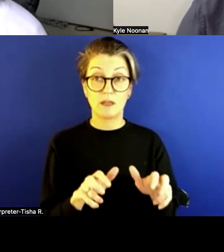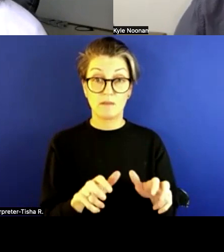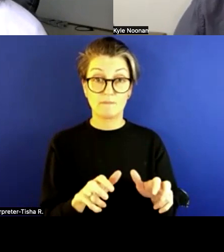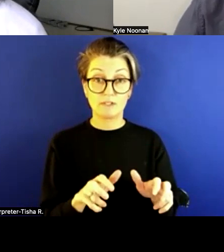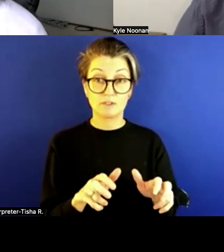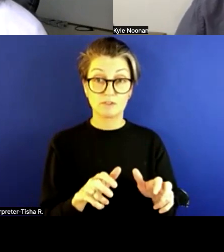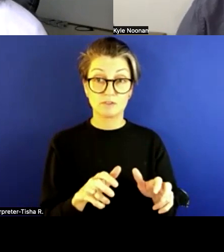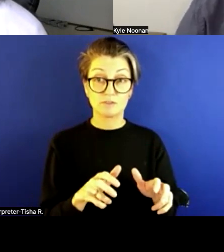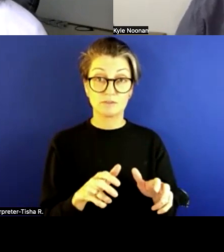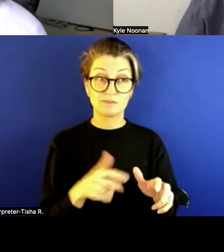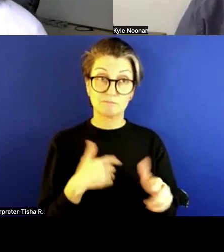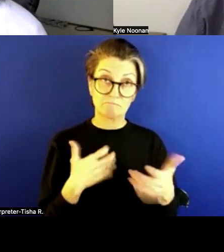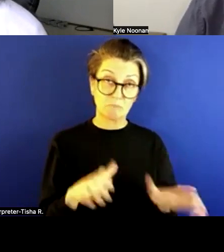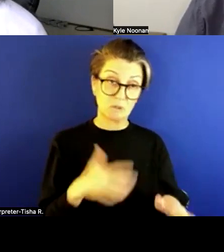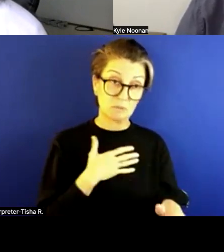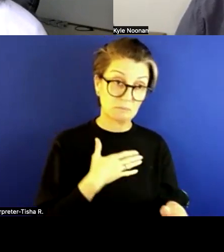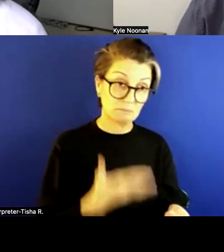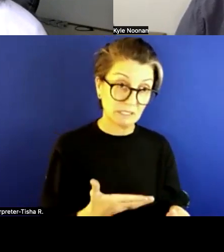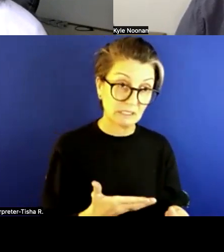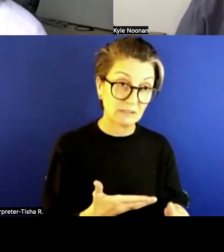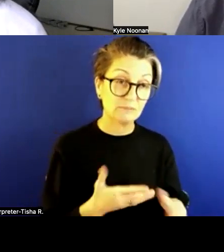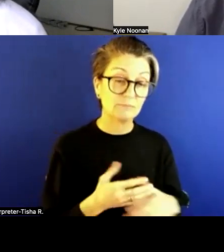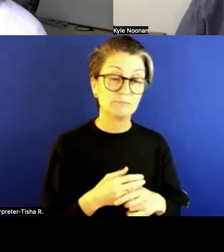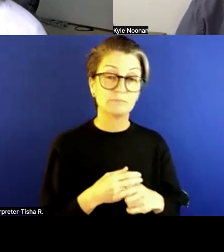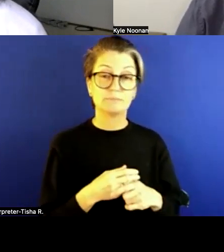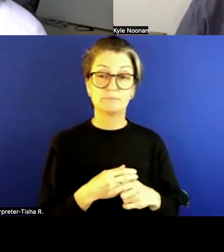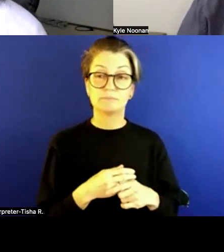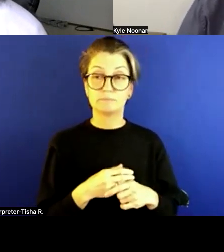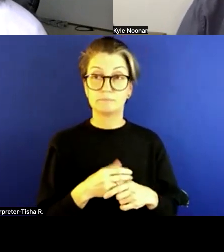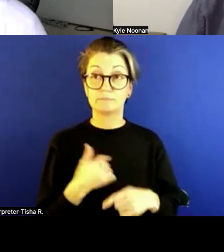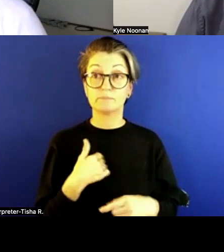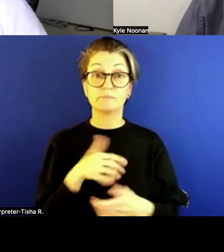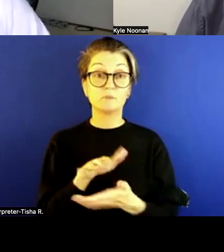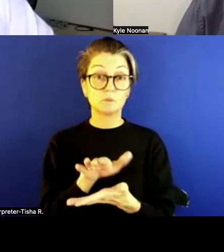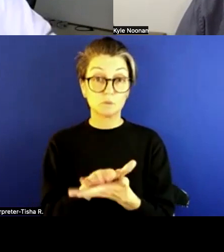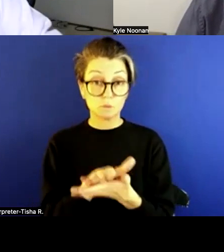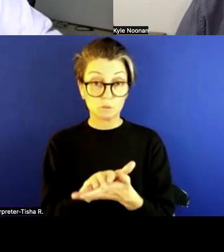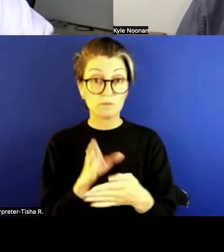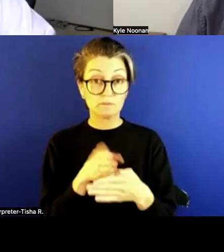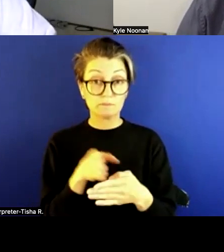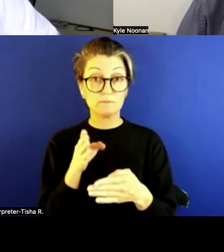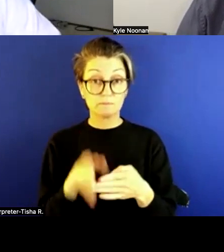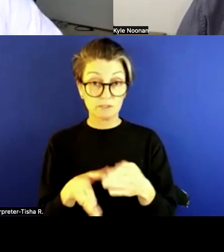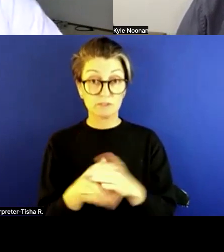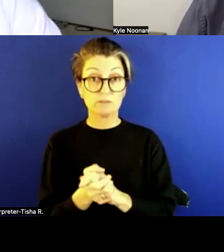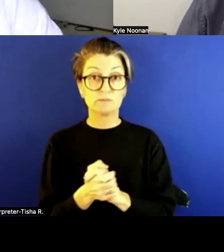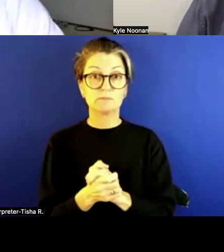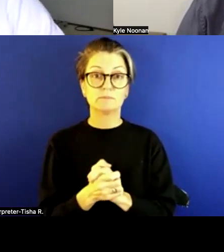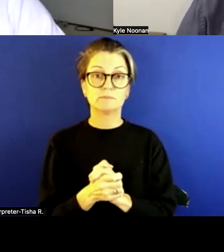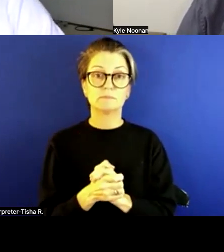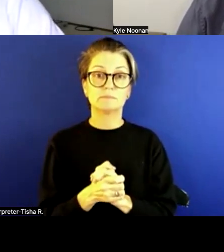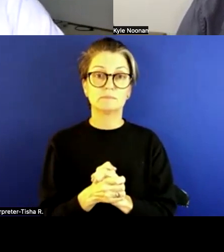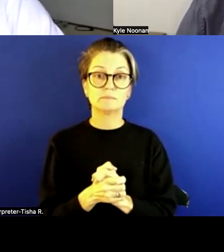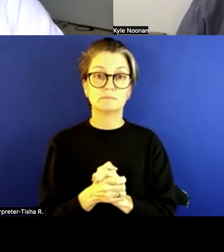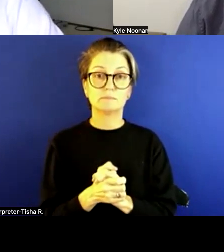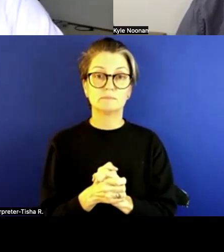admit, in the fact that I finished schooling and was